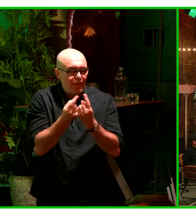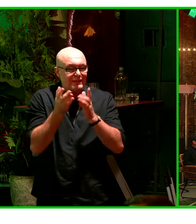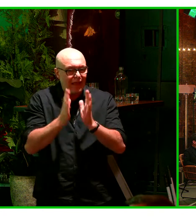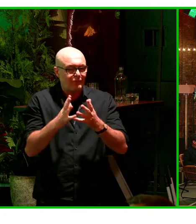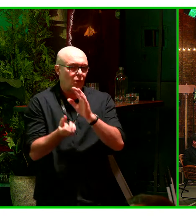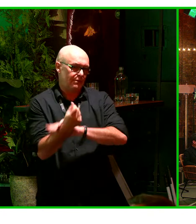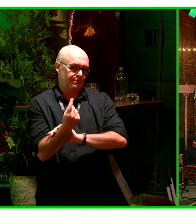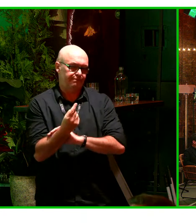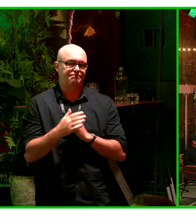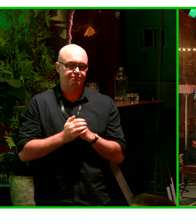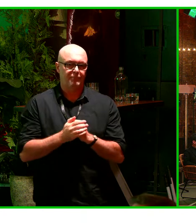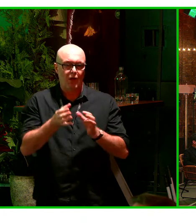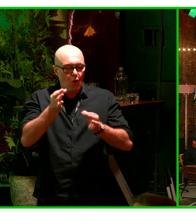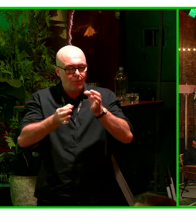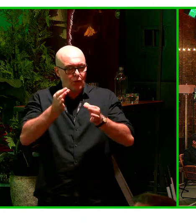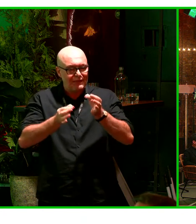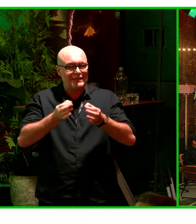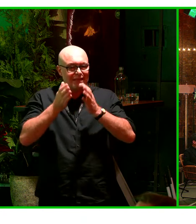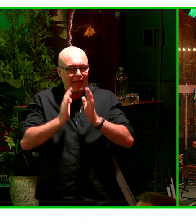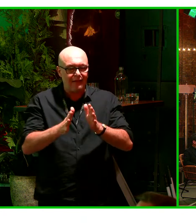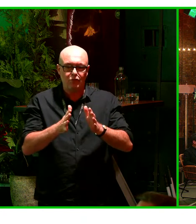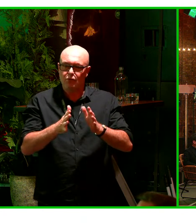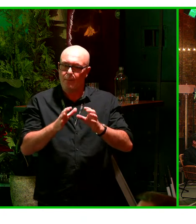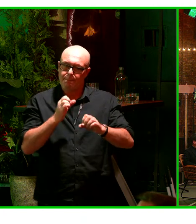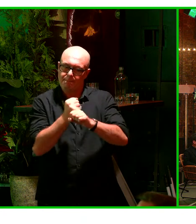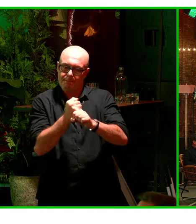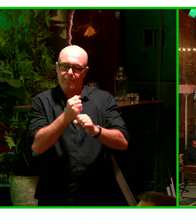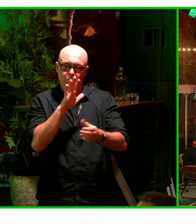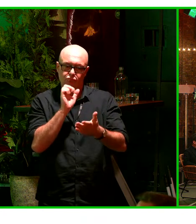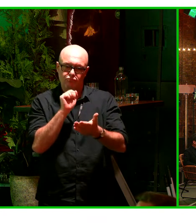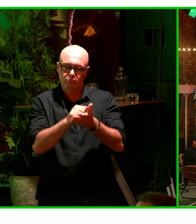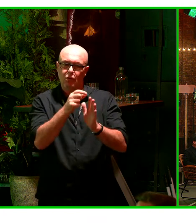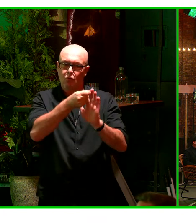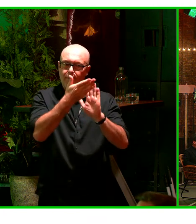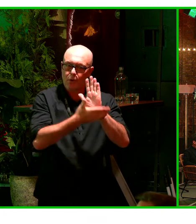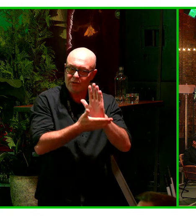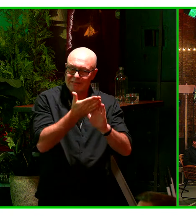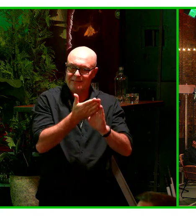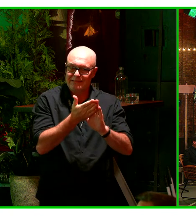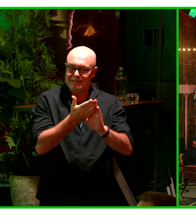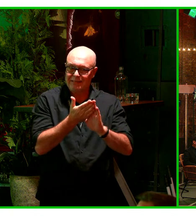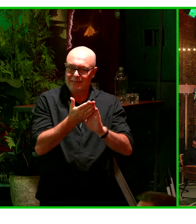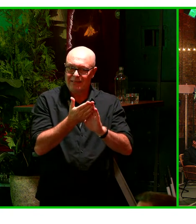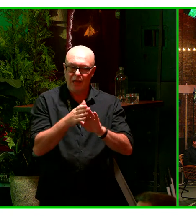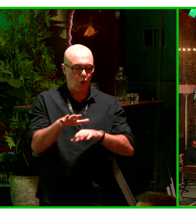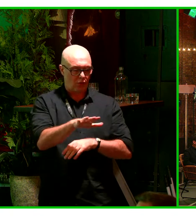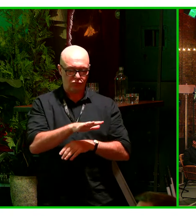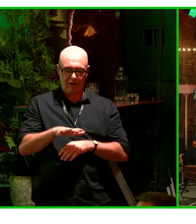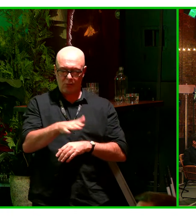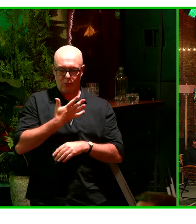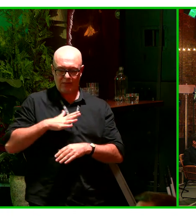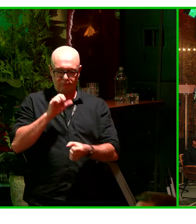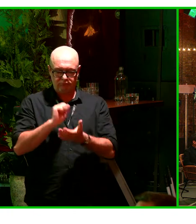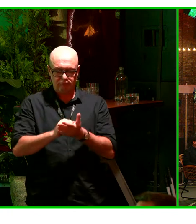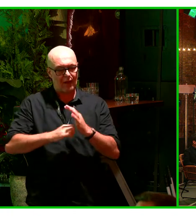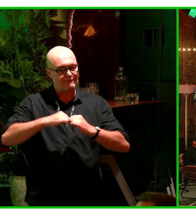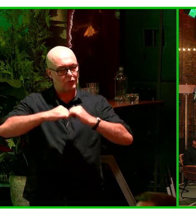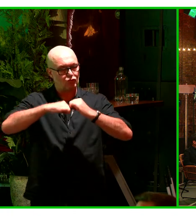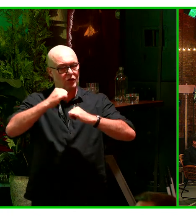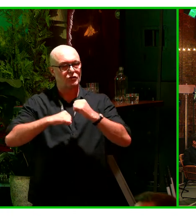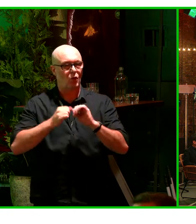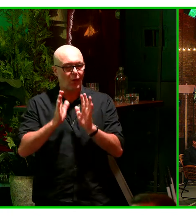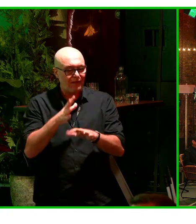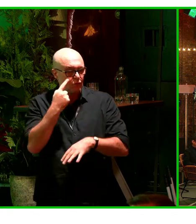together. The politicians have got to get the right policies. On the ground, we've got to get the right infrastructure in place. We've got to find